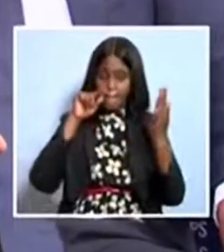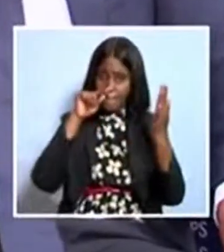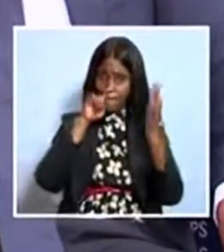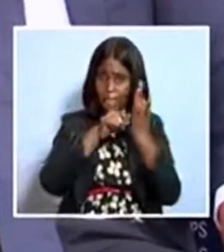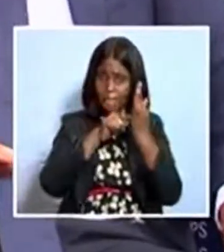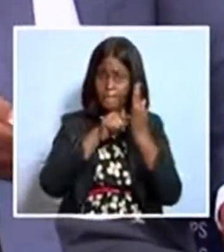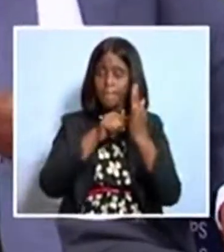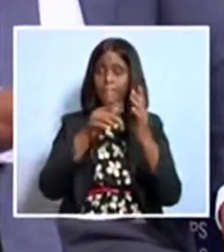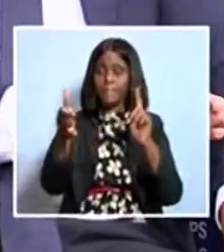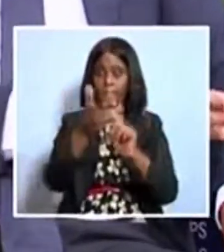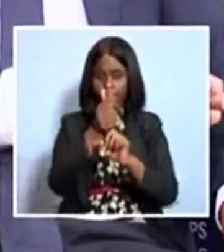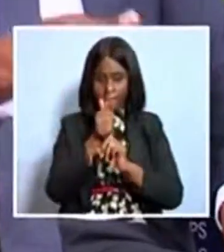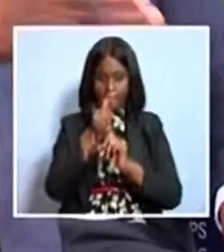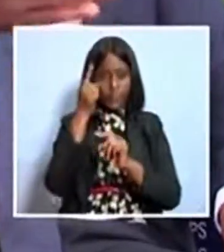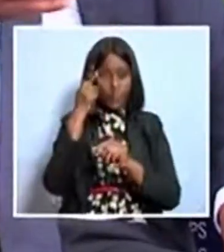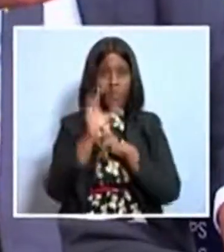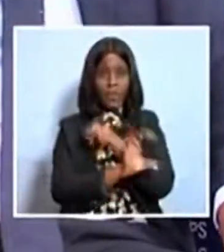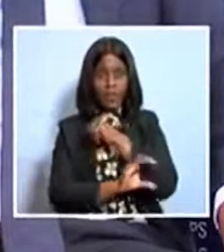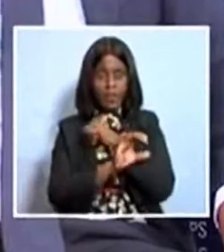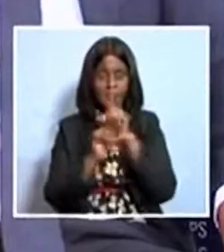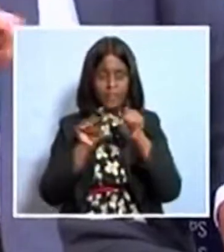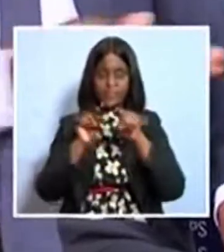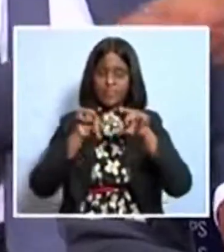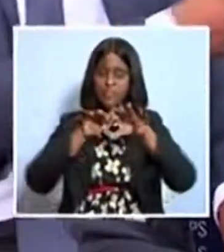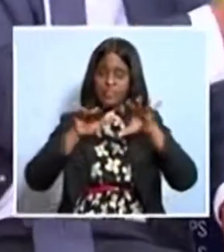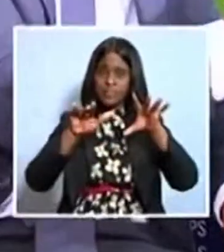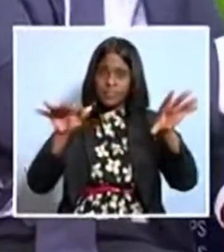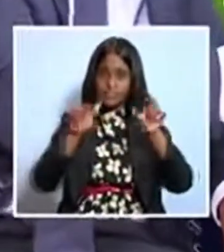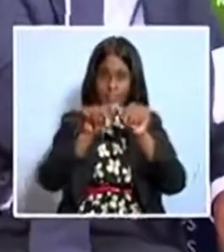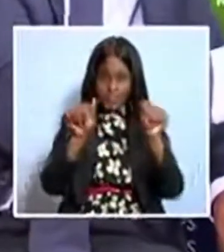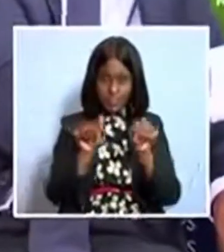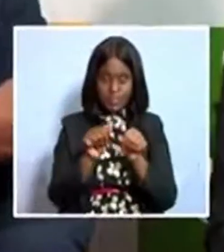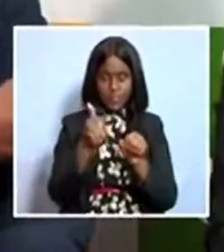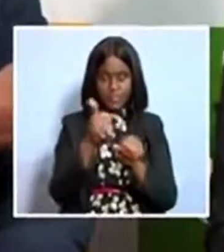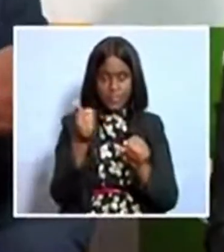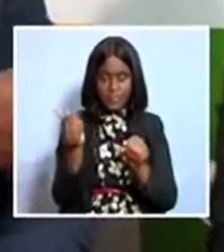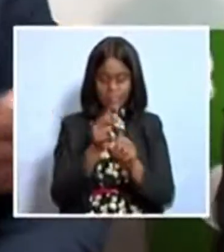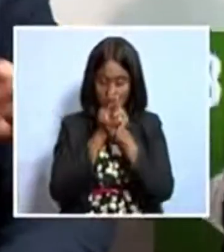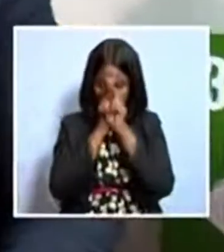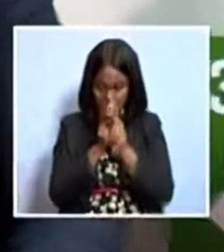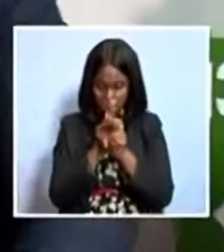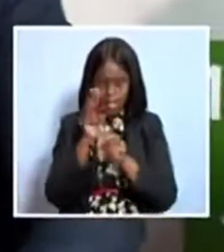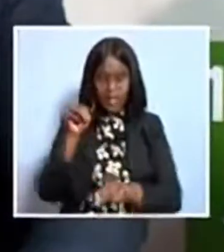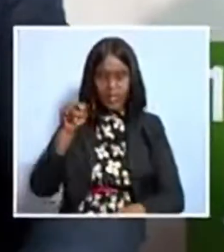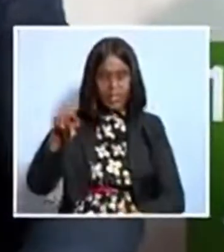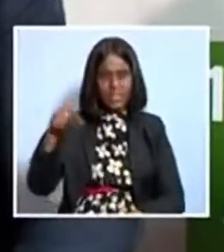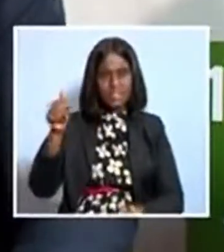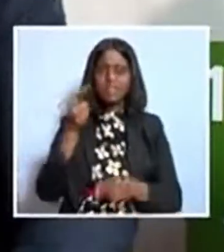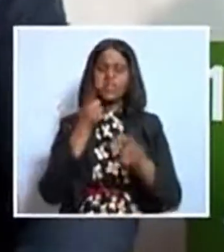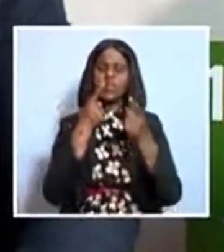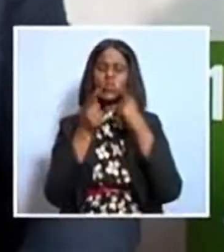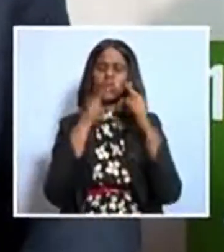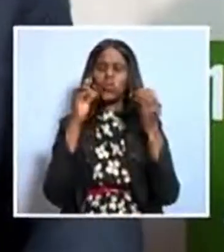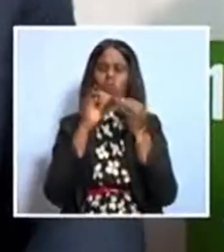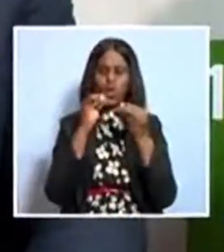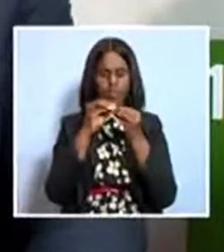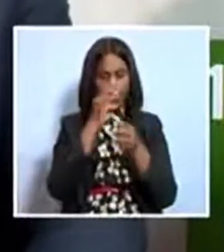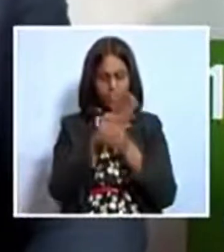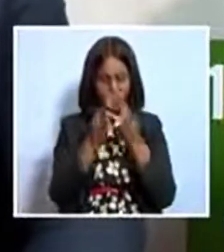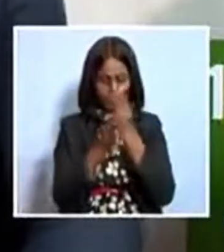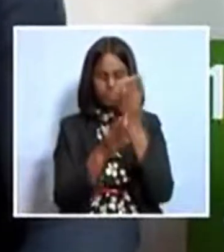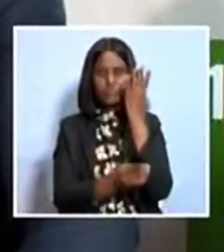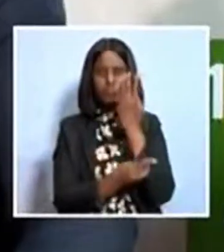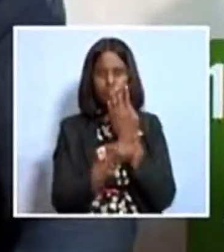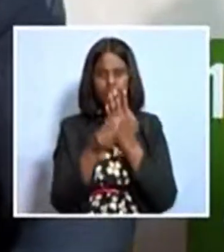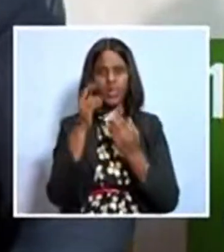the country. And to roll out to other areas, the Honorable MP mentioned a lot about infrastructure development, and that's